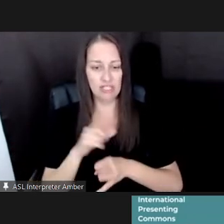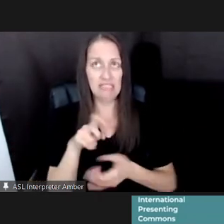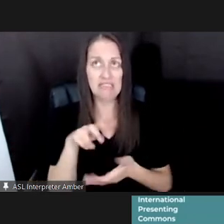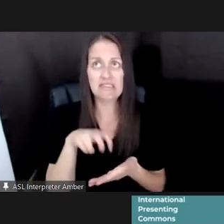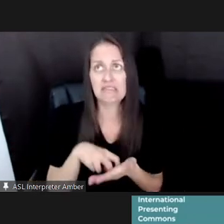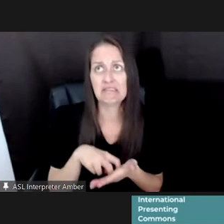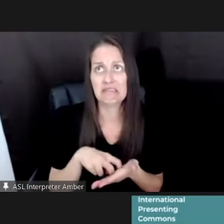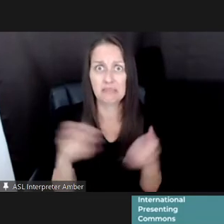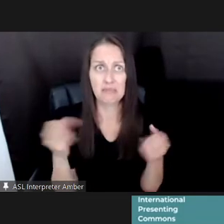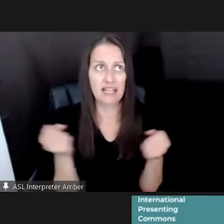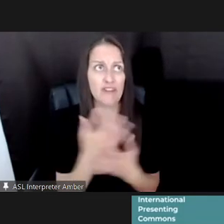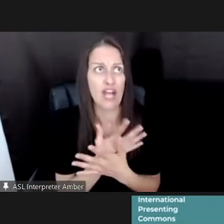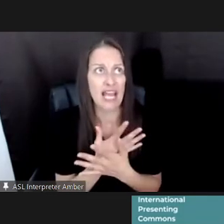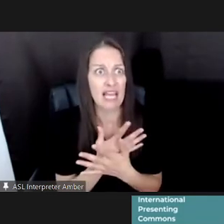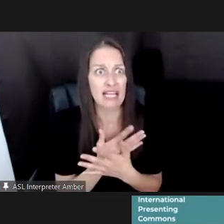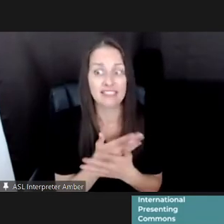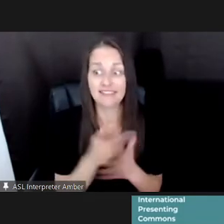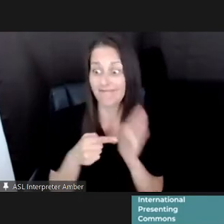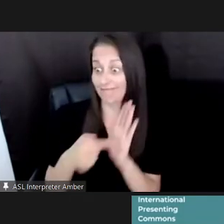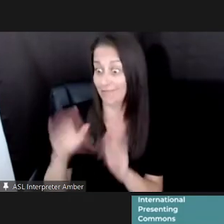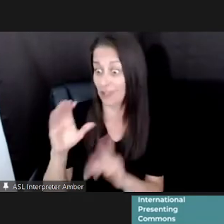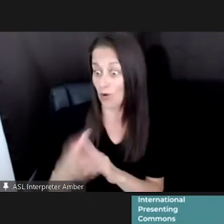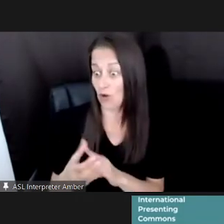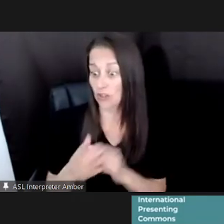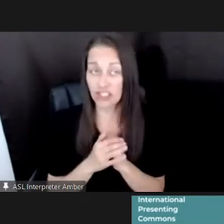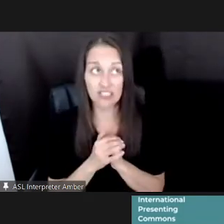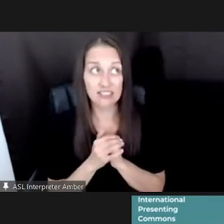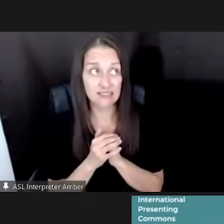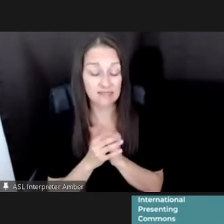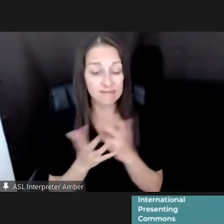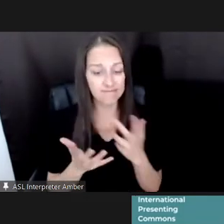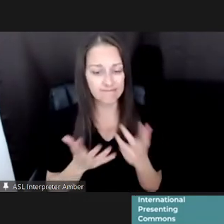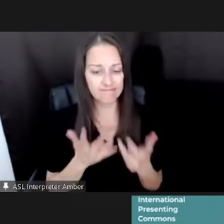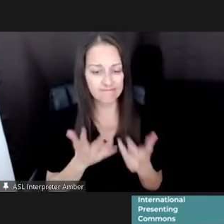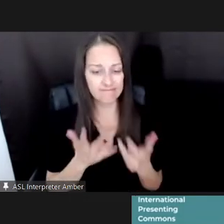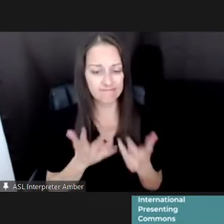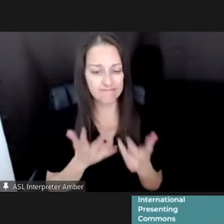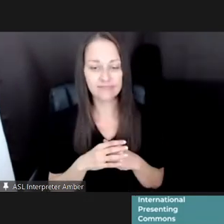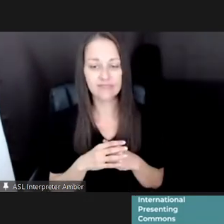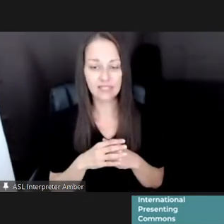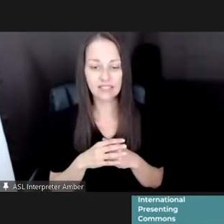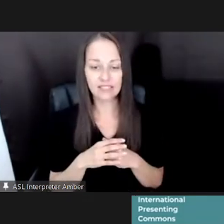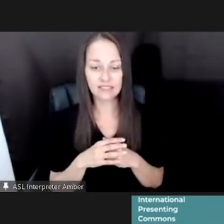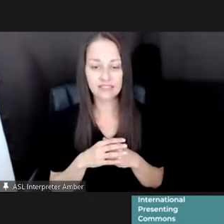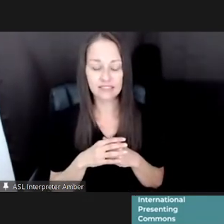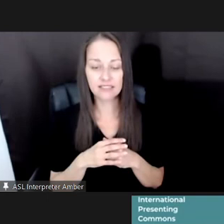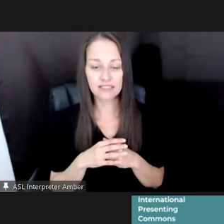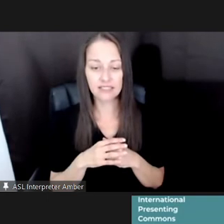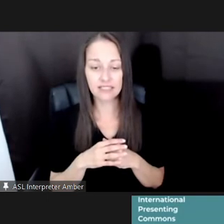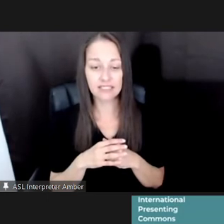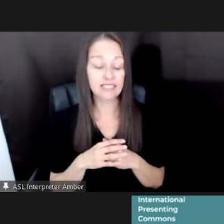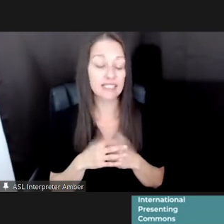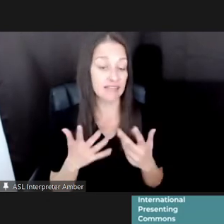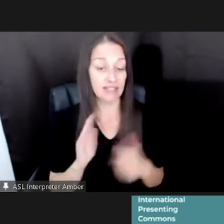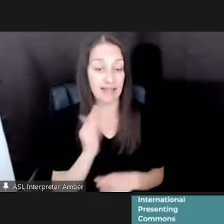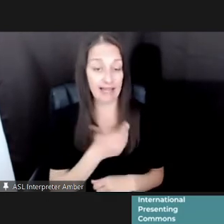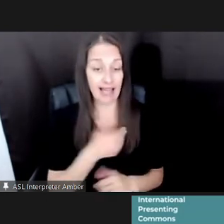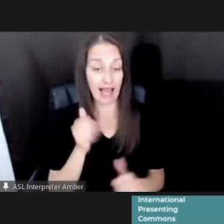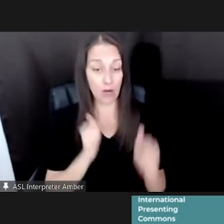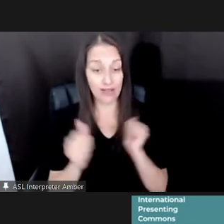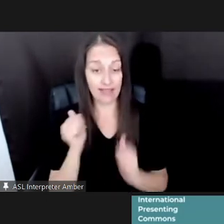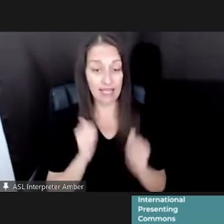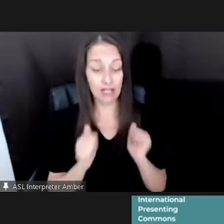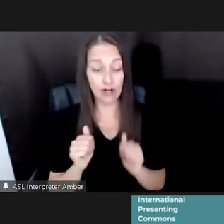here's culture. Mm-hmm. That's the way they were set up. Mm-hmm. And even to break down a place like the Public is really